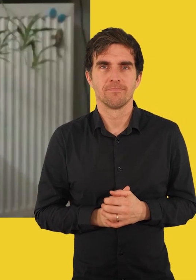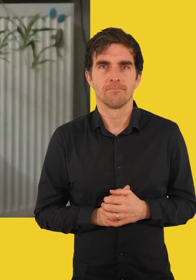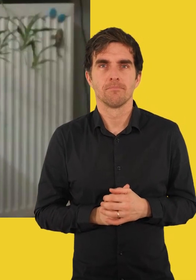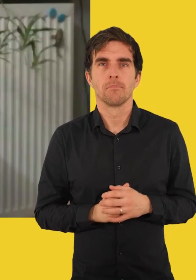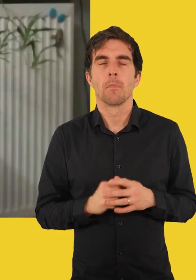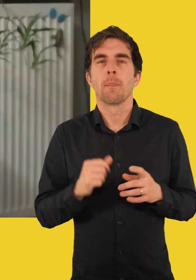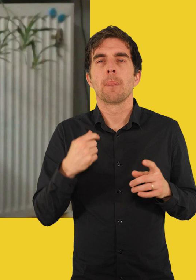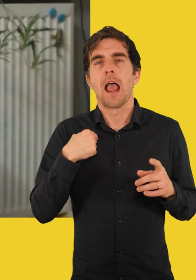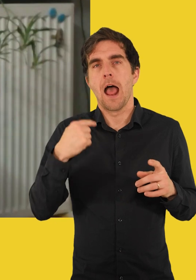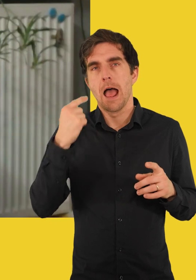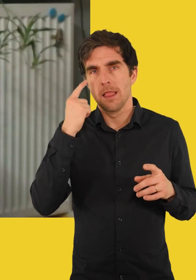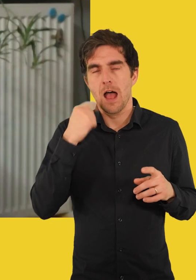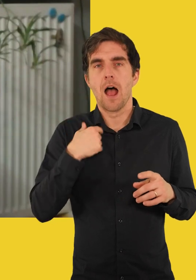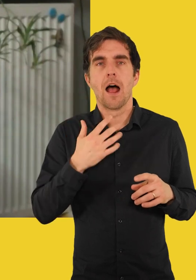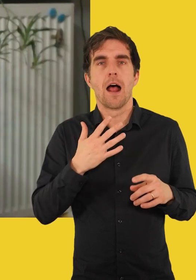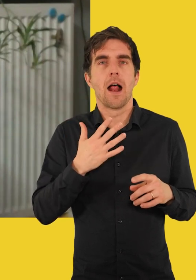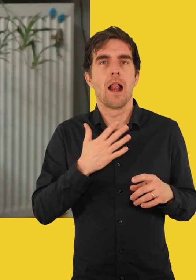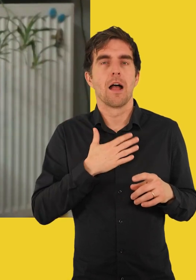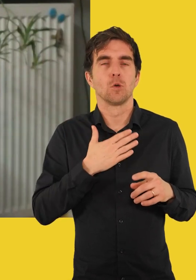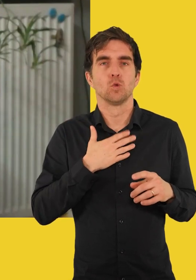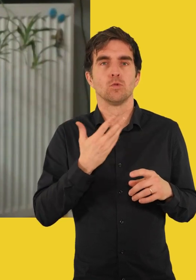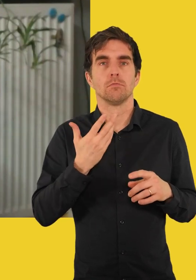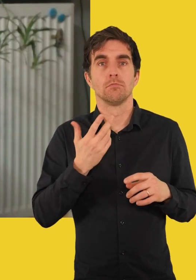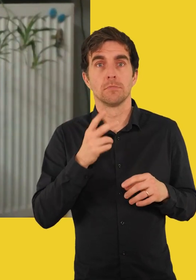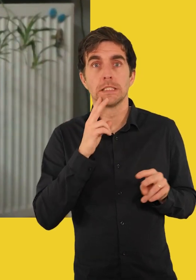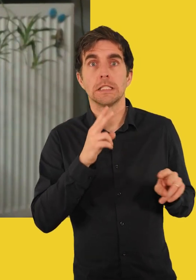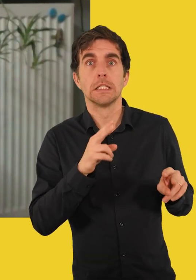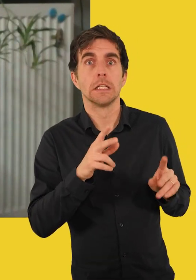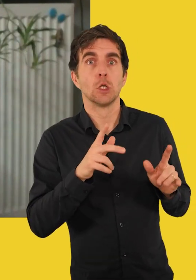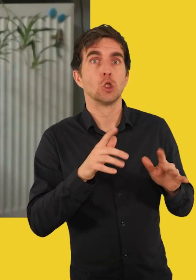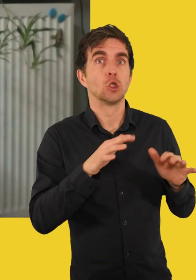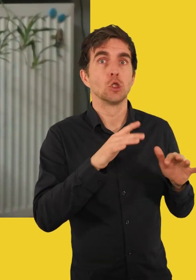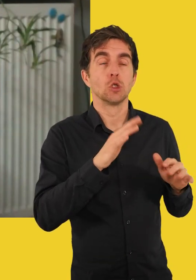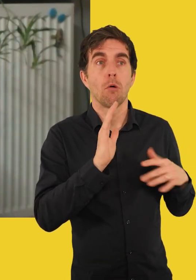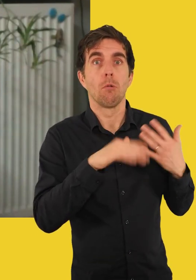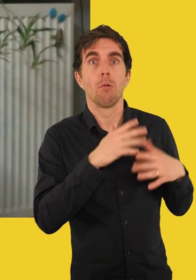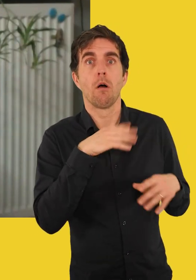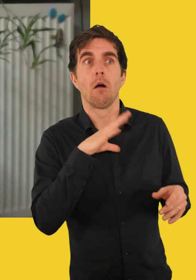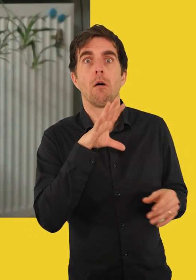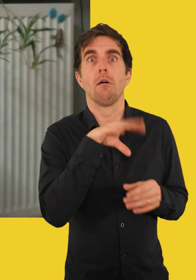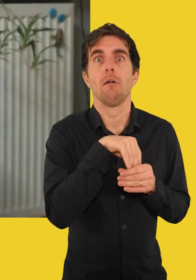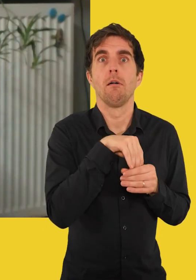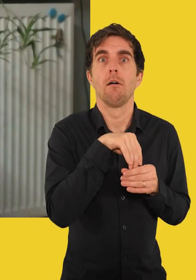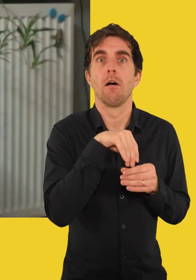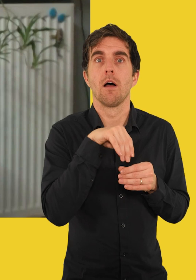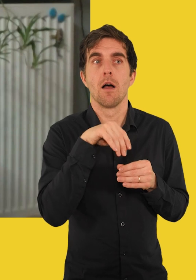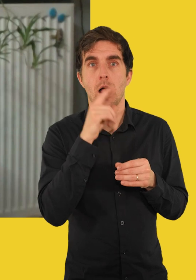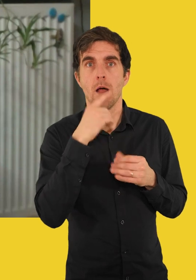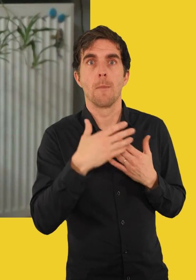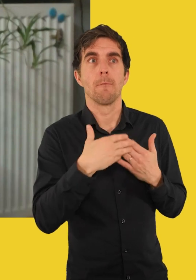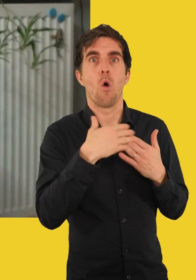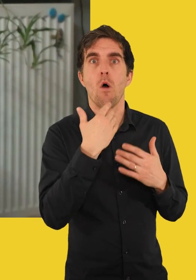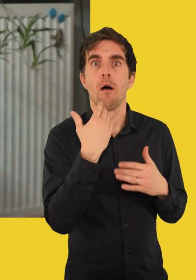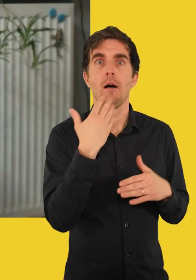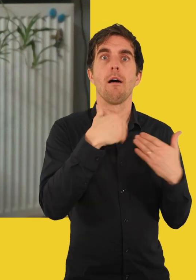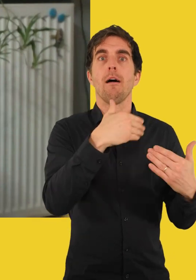I think I'd like to take the thread of being deliberate about the spaces we engage in and take that a